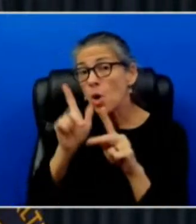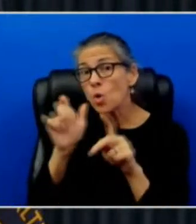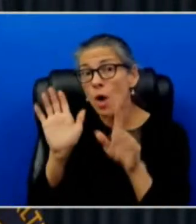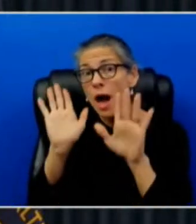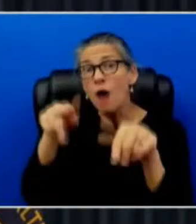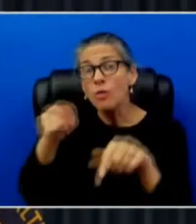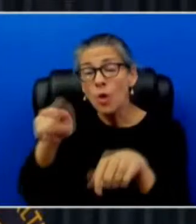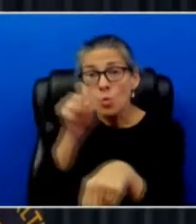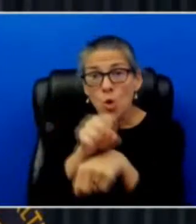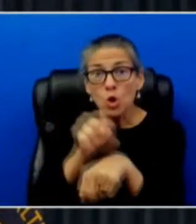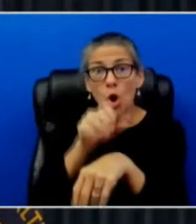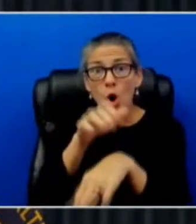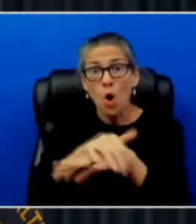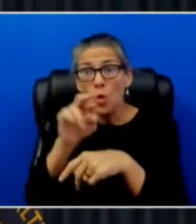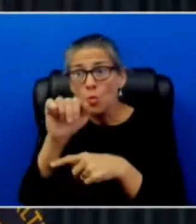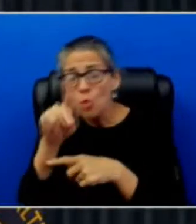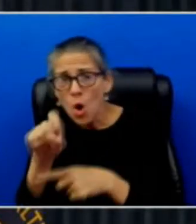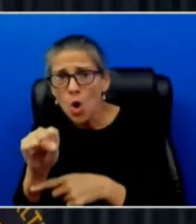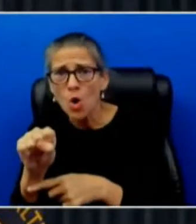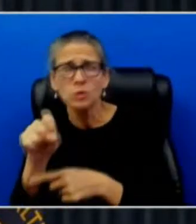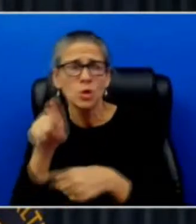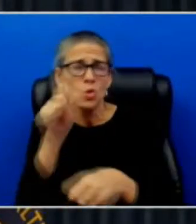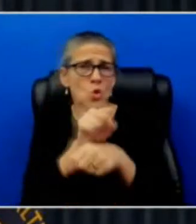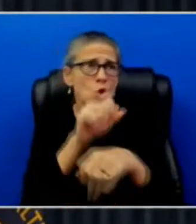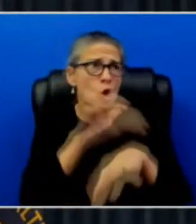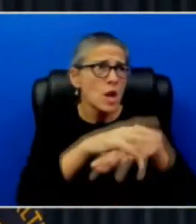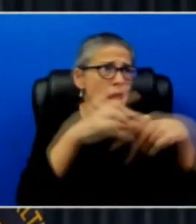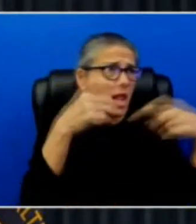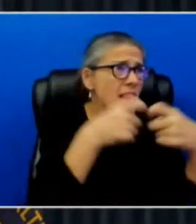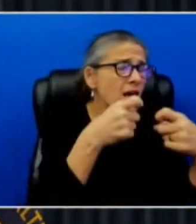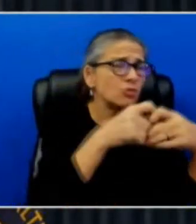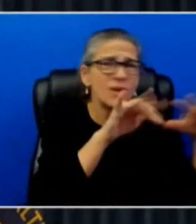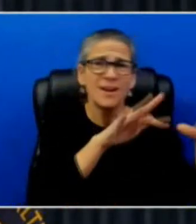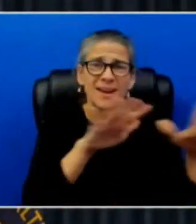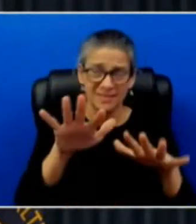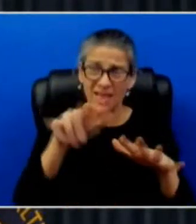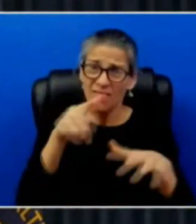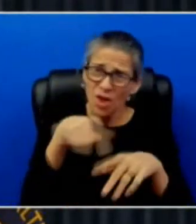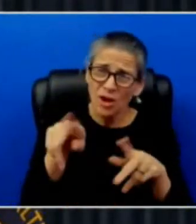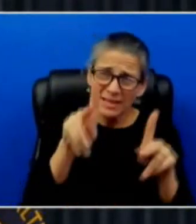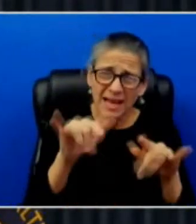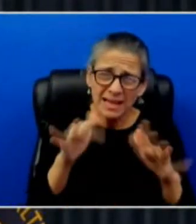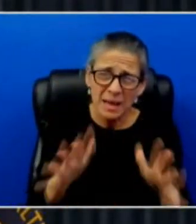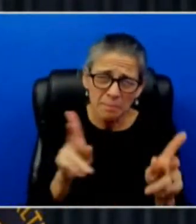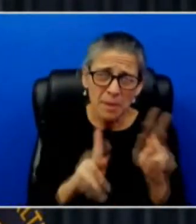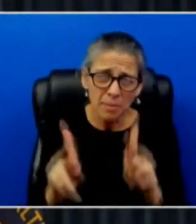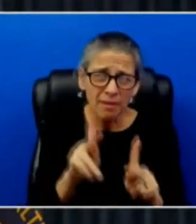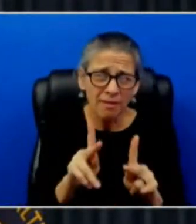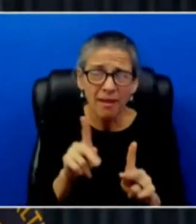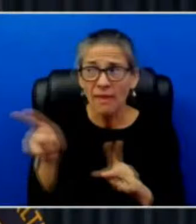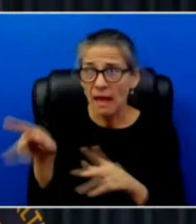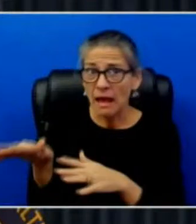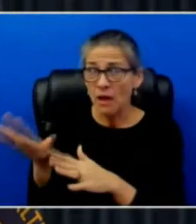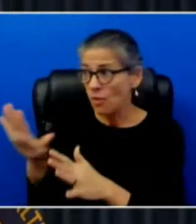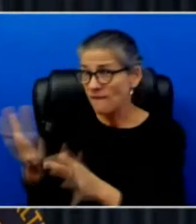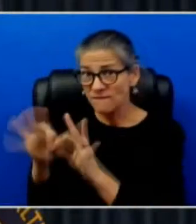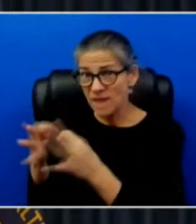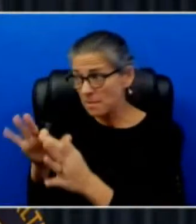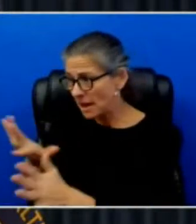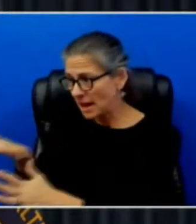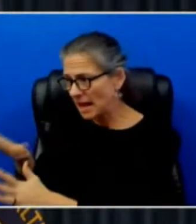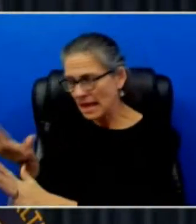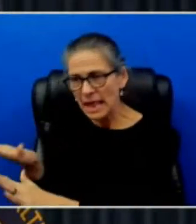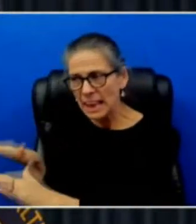are Kentuckians. They've left their family today. They want to go home to their family tonight. Remember, you being safe and